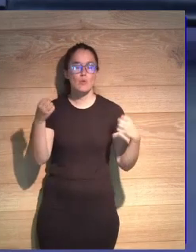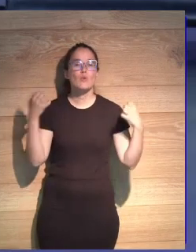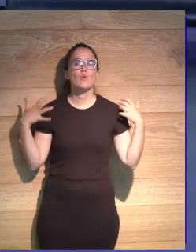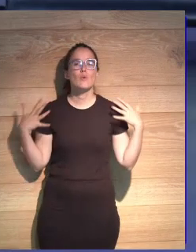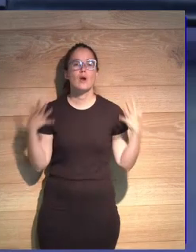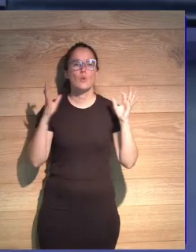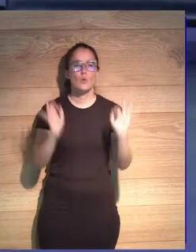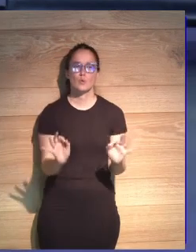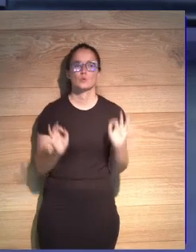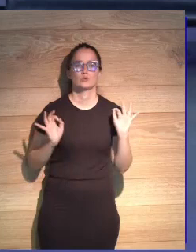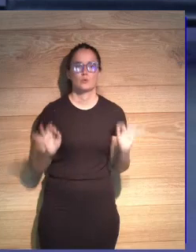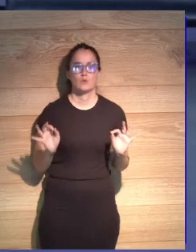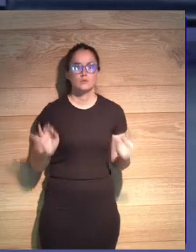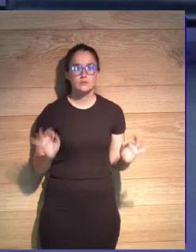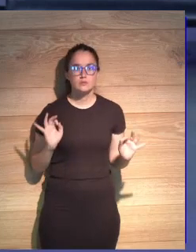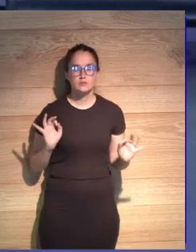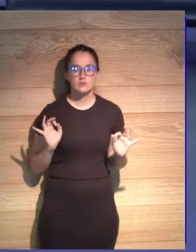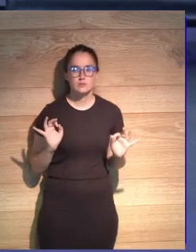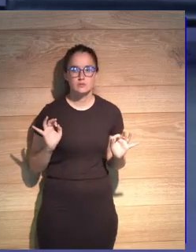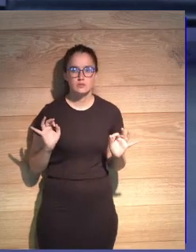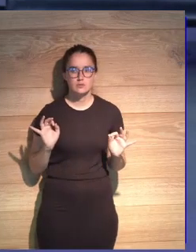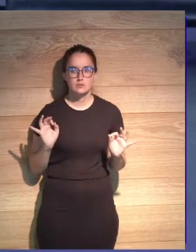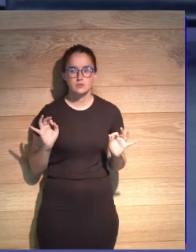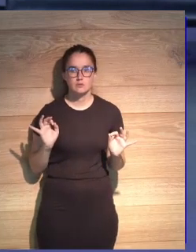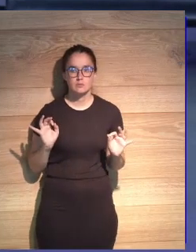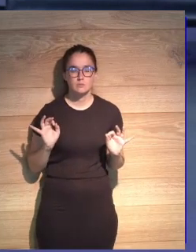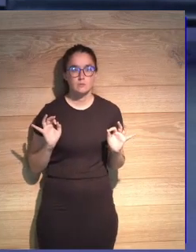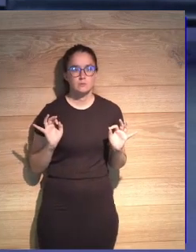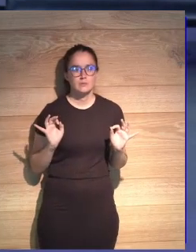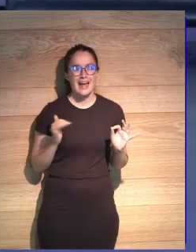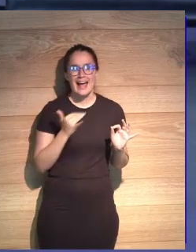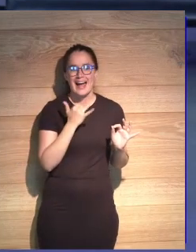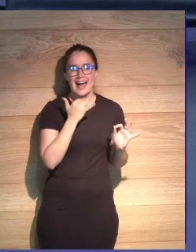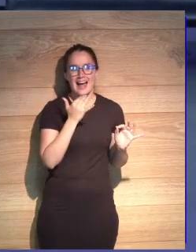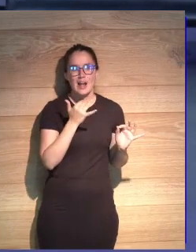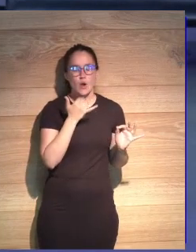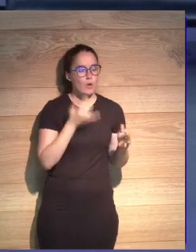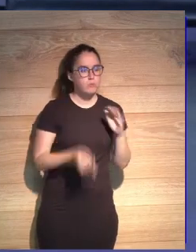Another aspect which is very important in health is this: